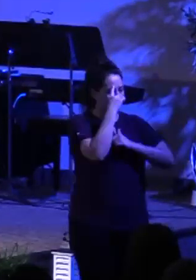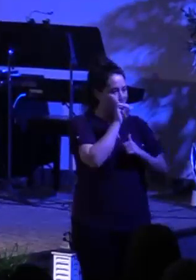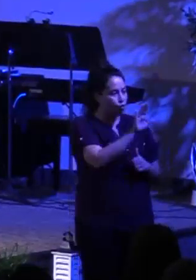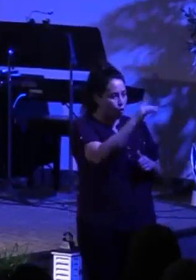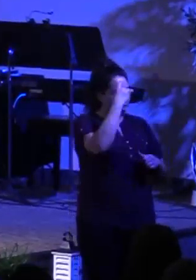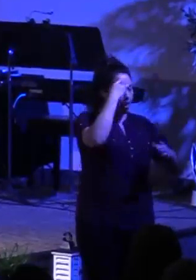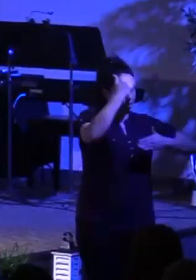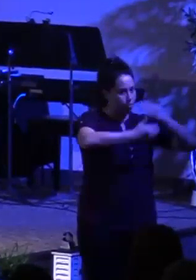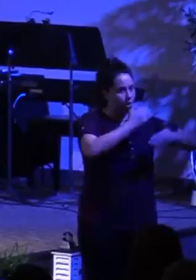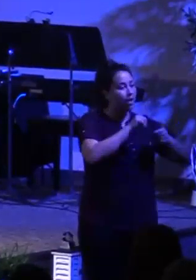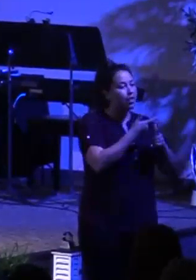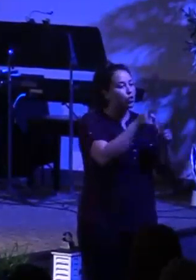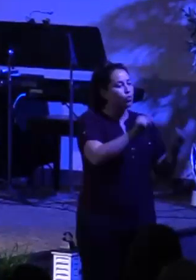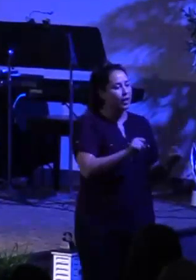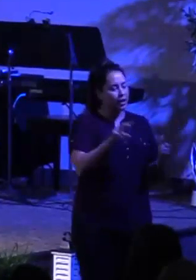go,